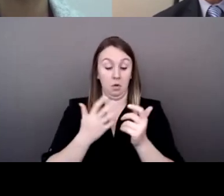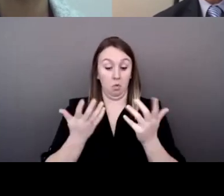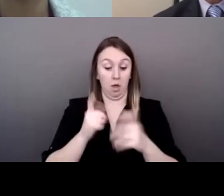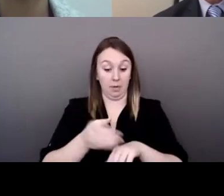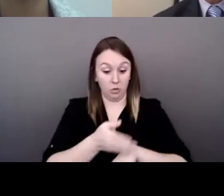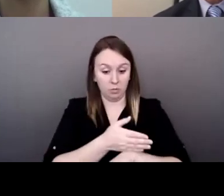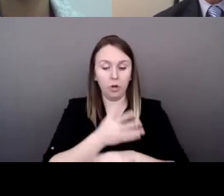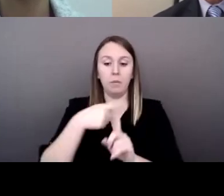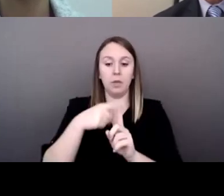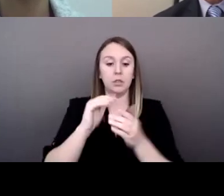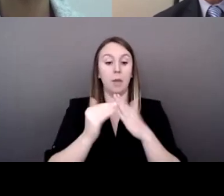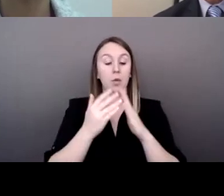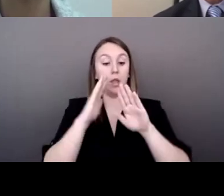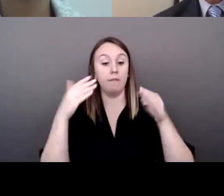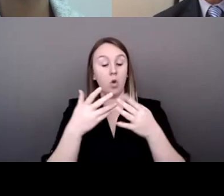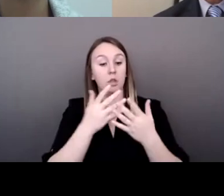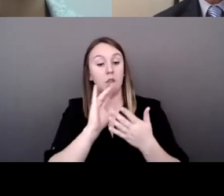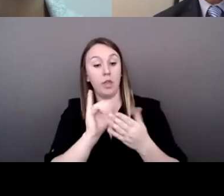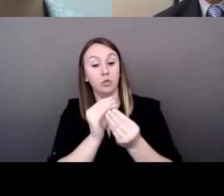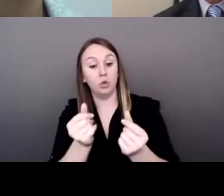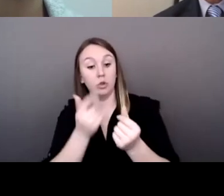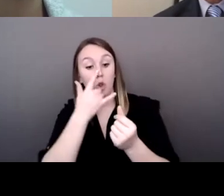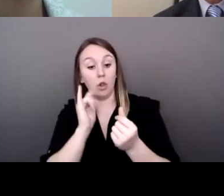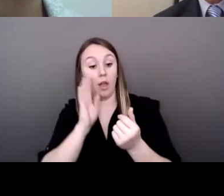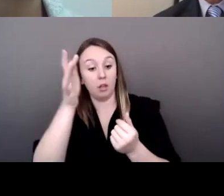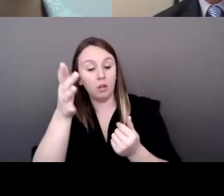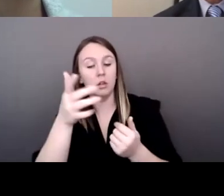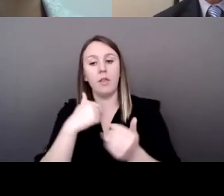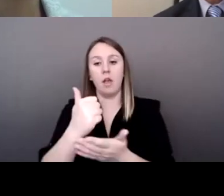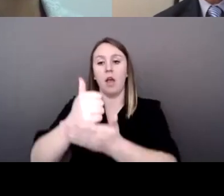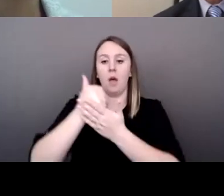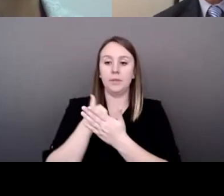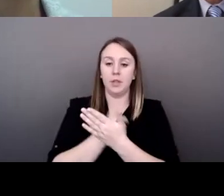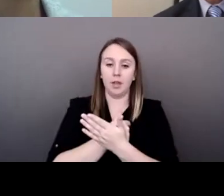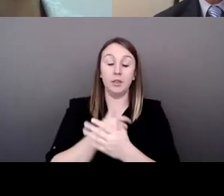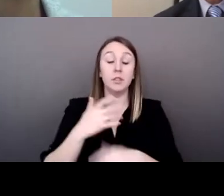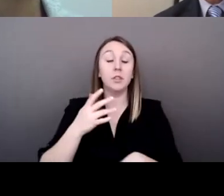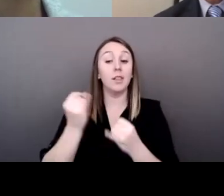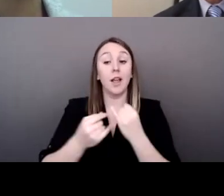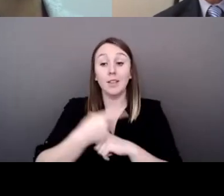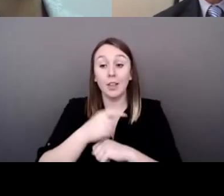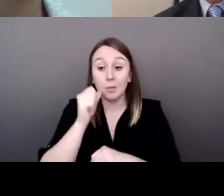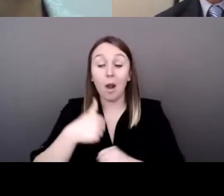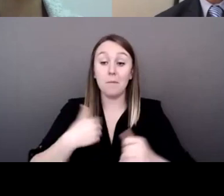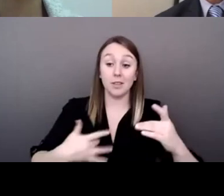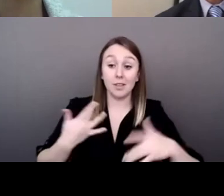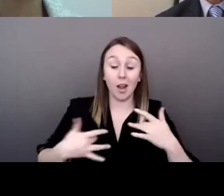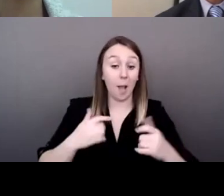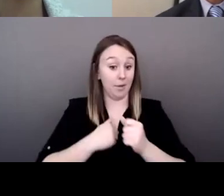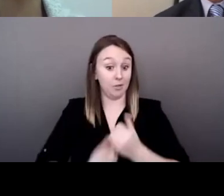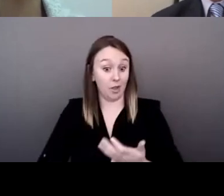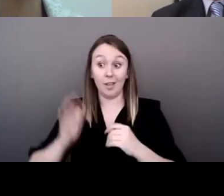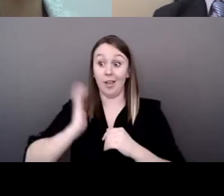could look like going forward. We are headed into our last day tomorrow. I'm excited. I am exhausted. Y'all, I didn't know what I was signing up for